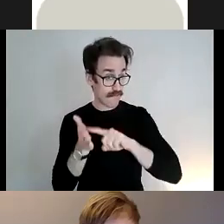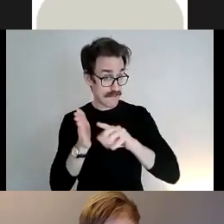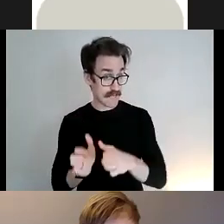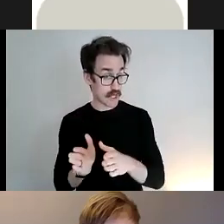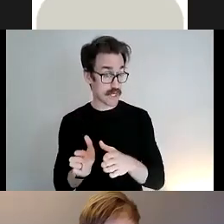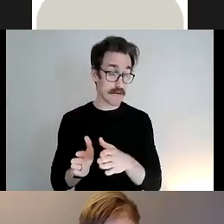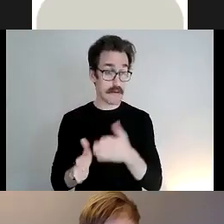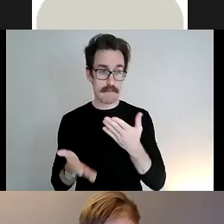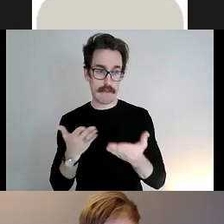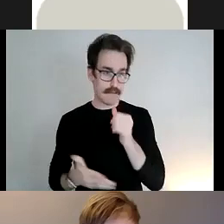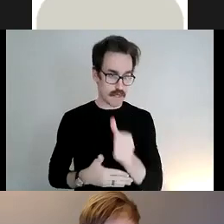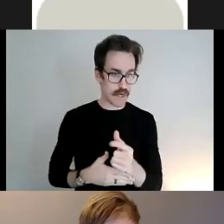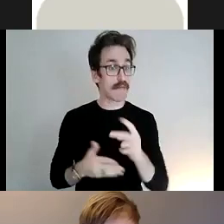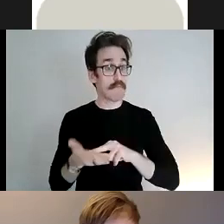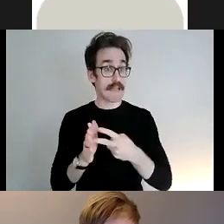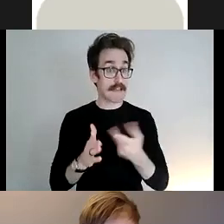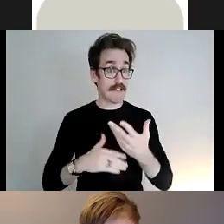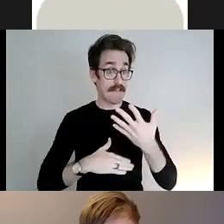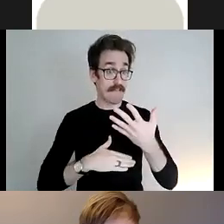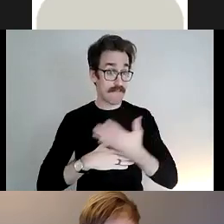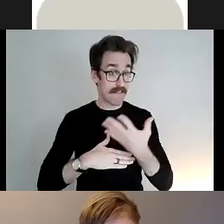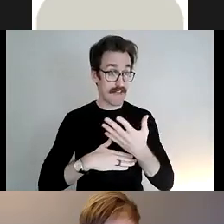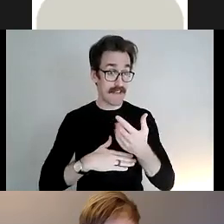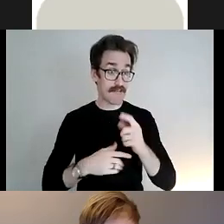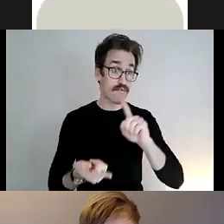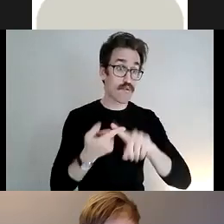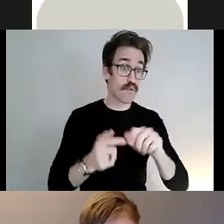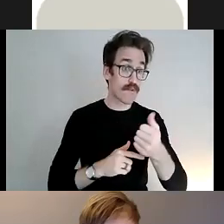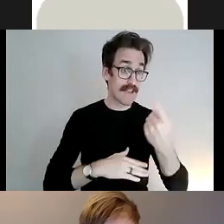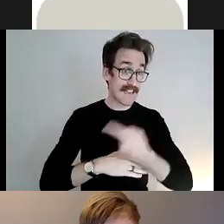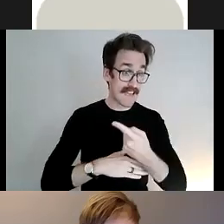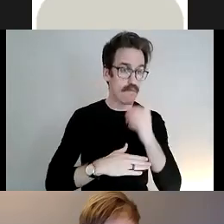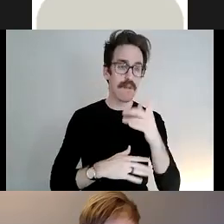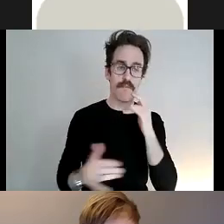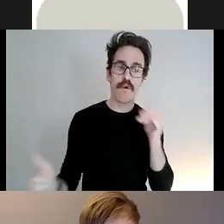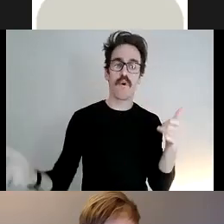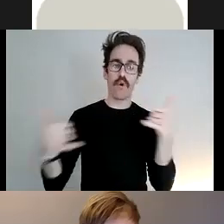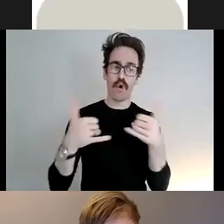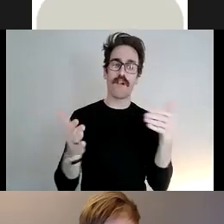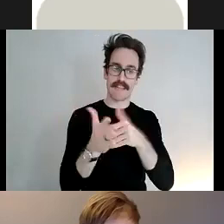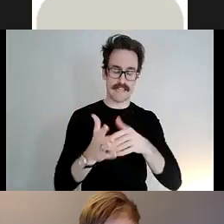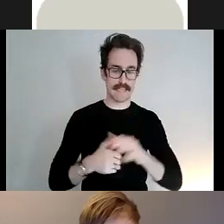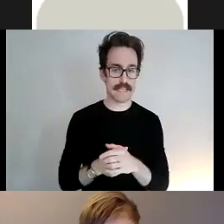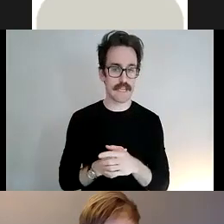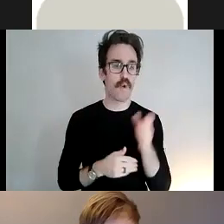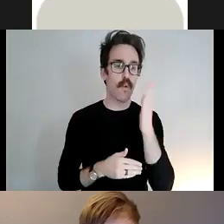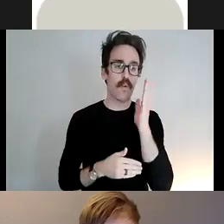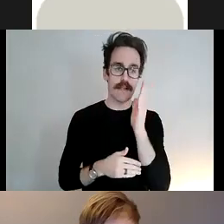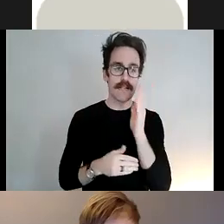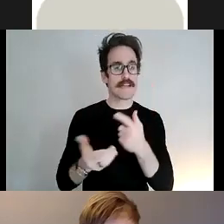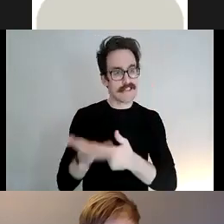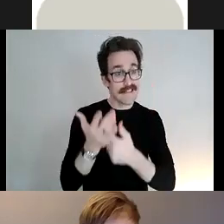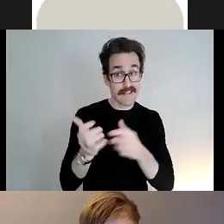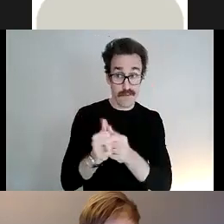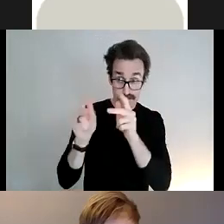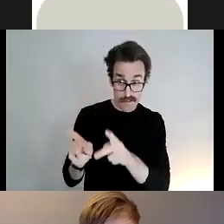calls that day will call back within 5 to 10 business days to discuss it further with you and make that determination. If it can't